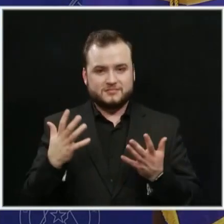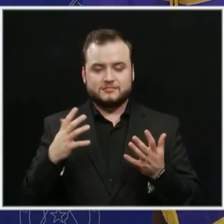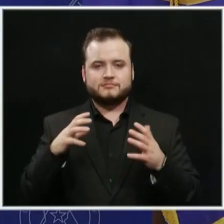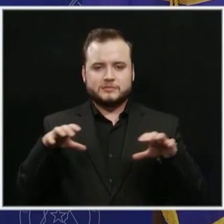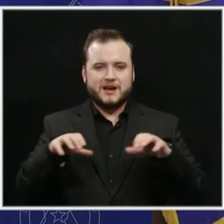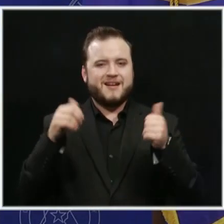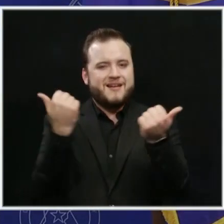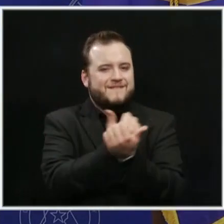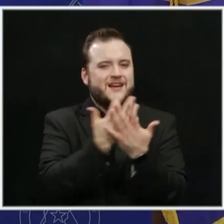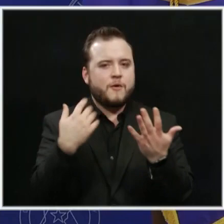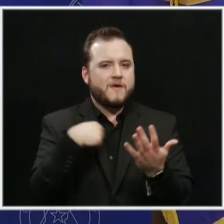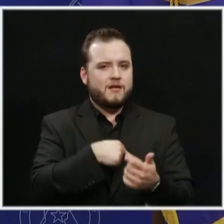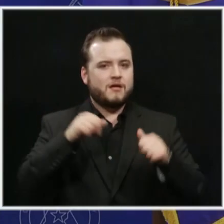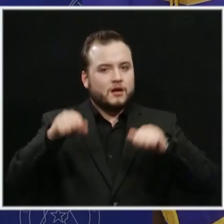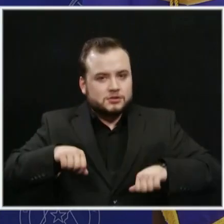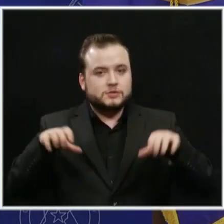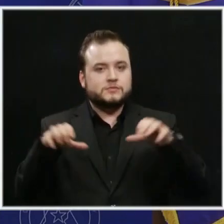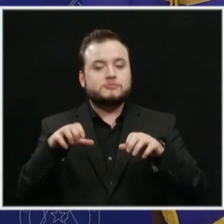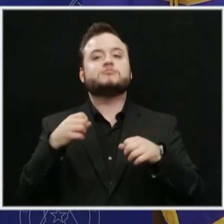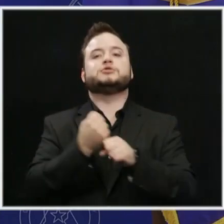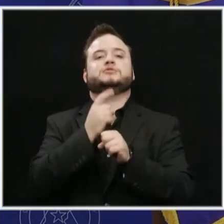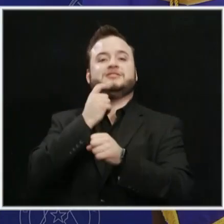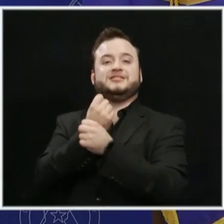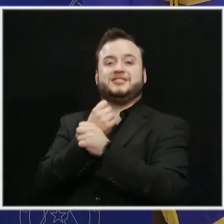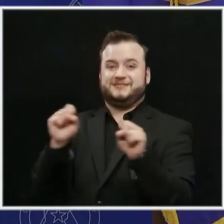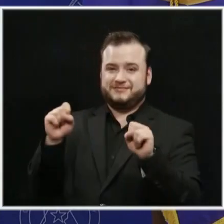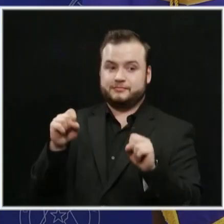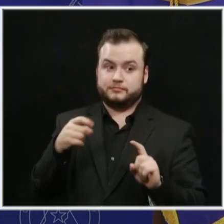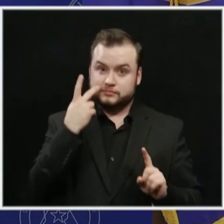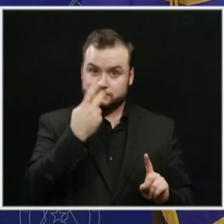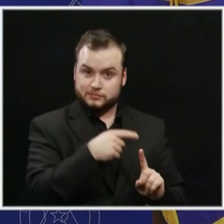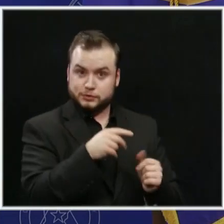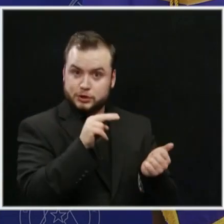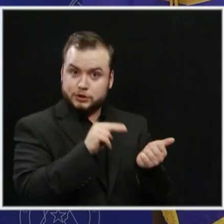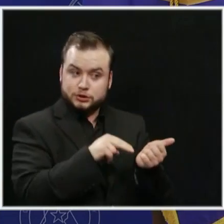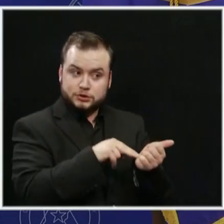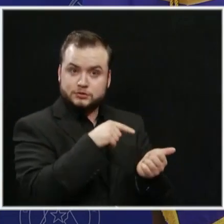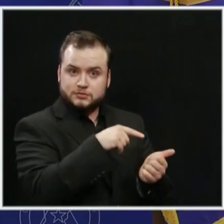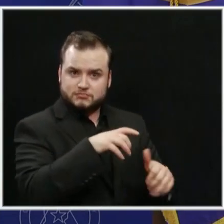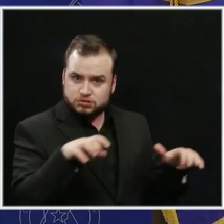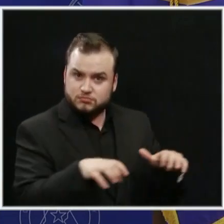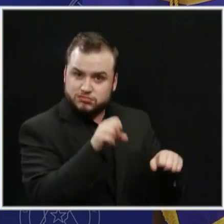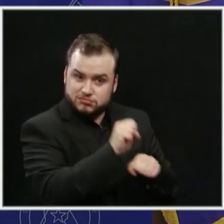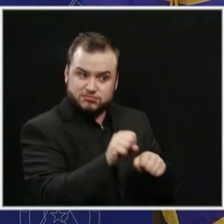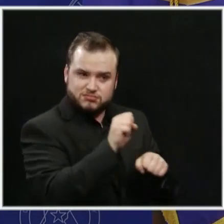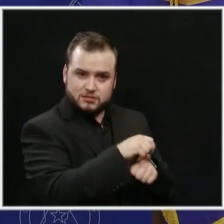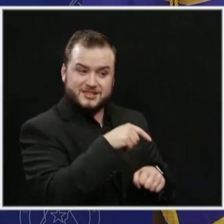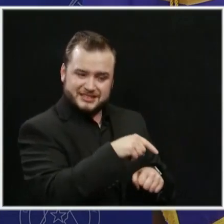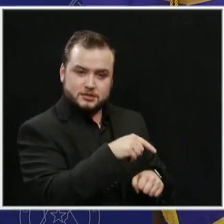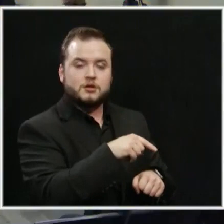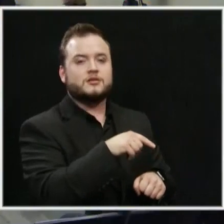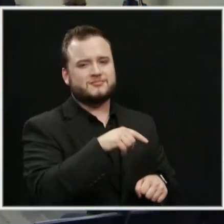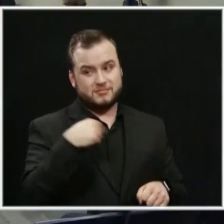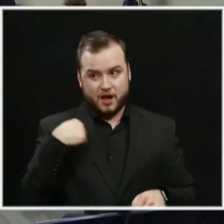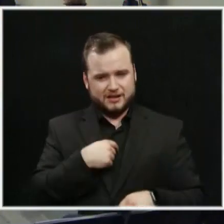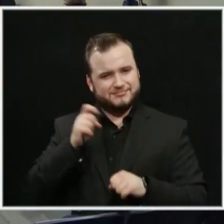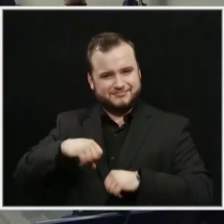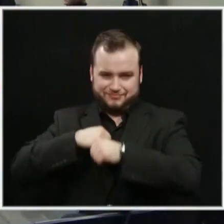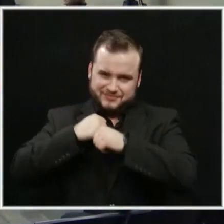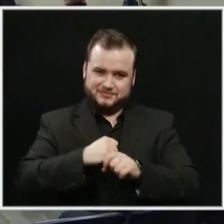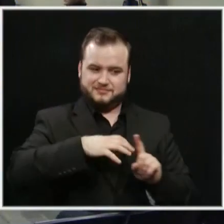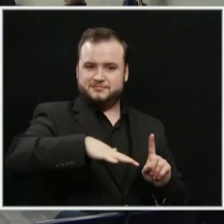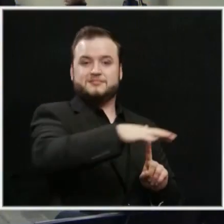doing it, but unfortunately we're going to see this thing start to ramp up. Our goal has to be to protect as many as we can. With that, any questions from the folks